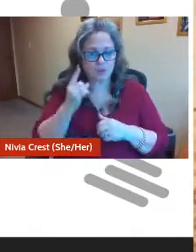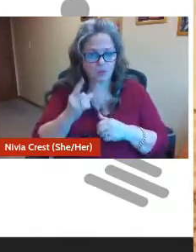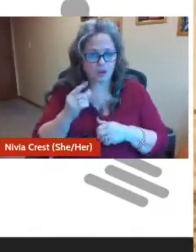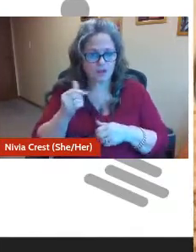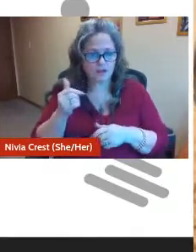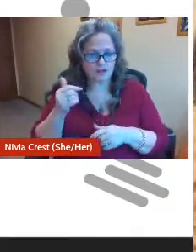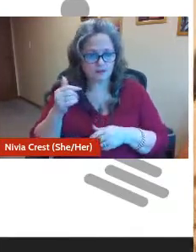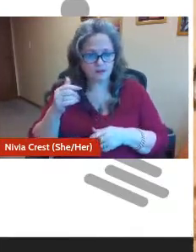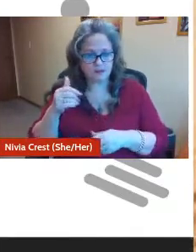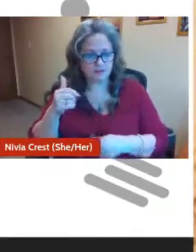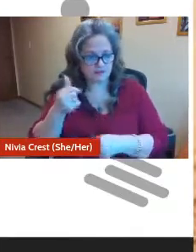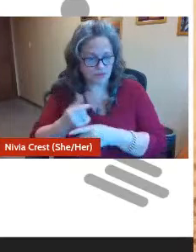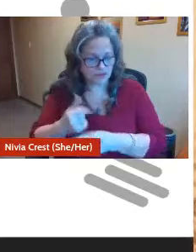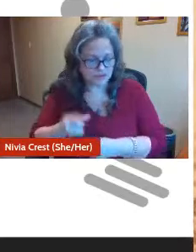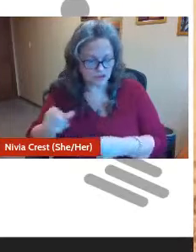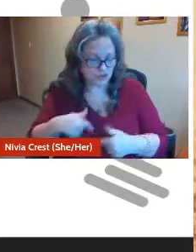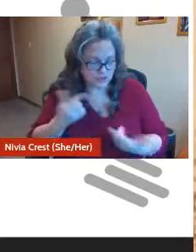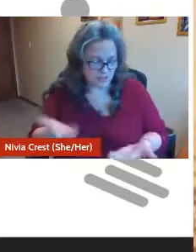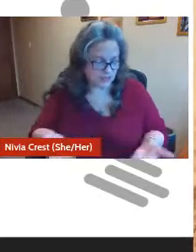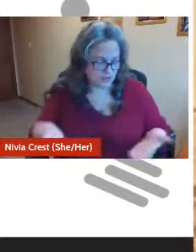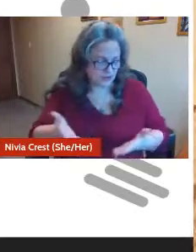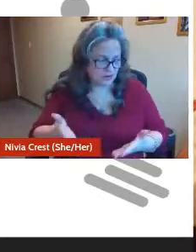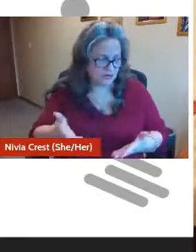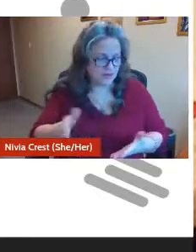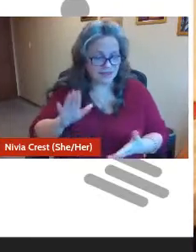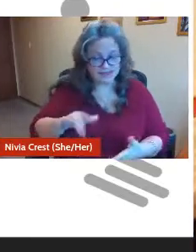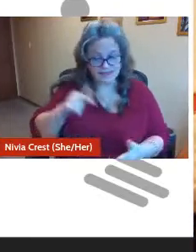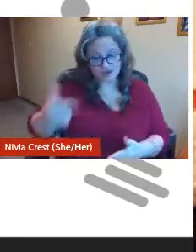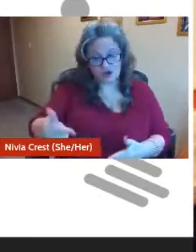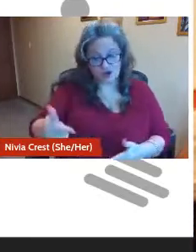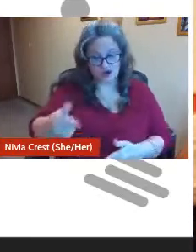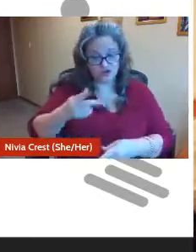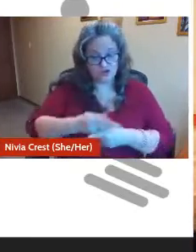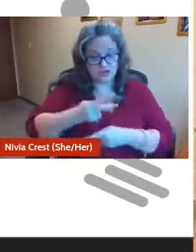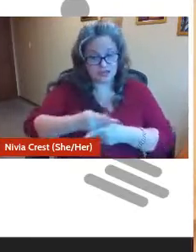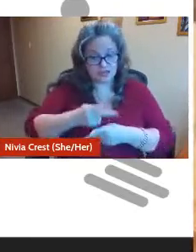here is his turn to babysit.